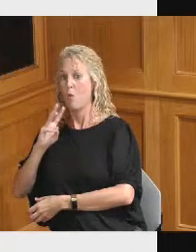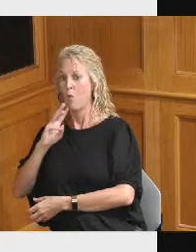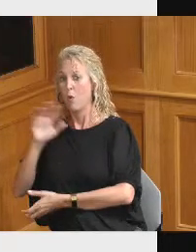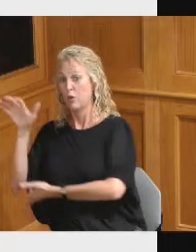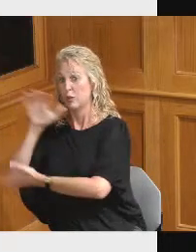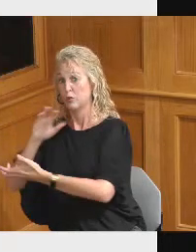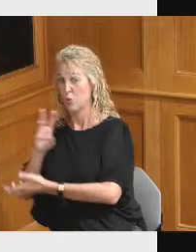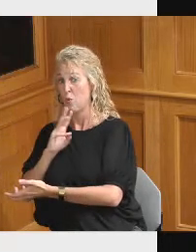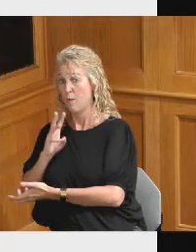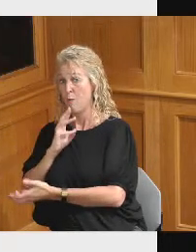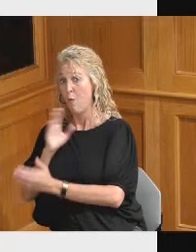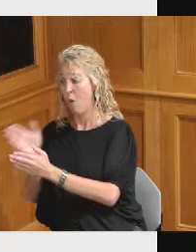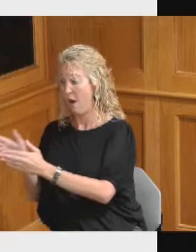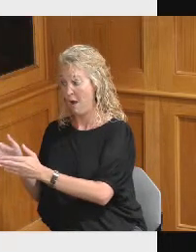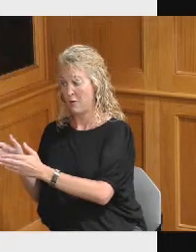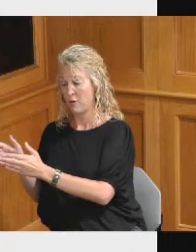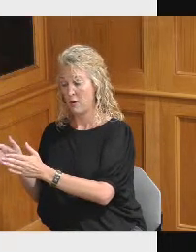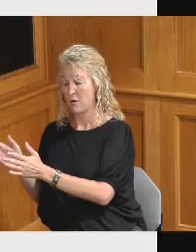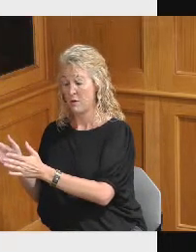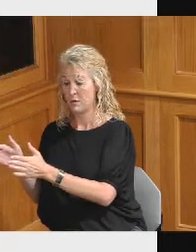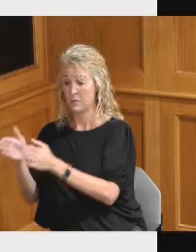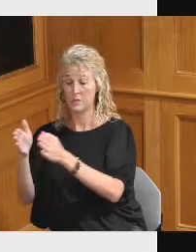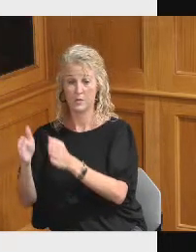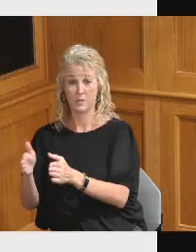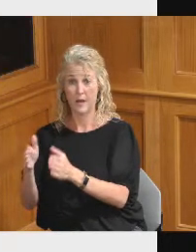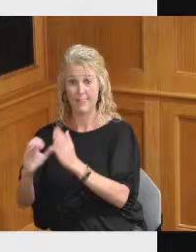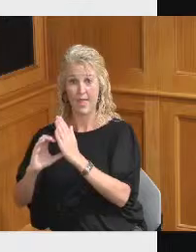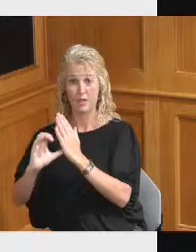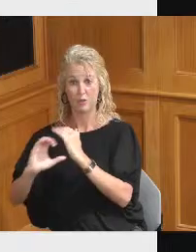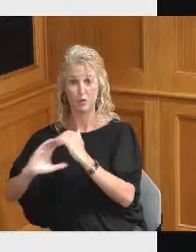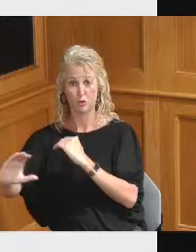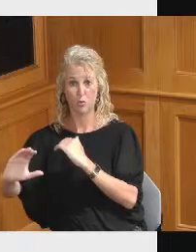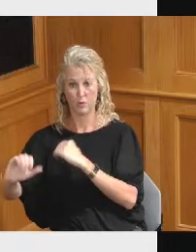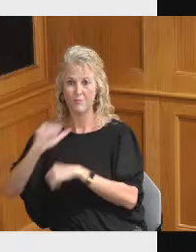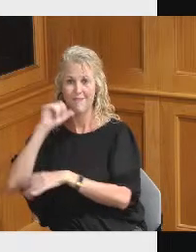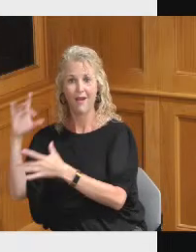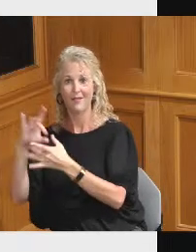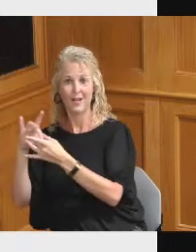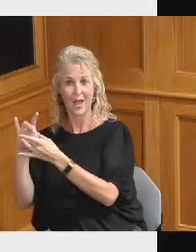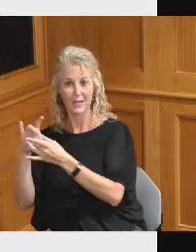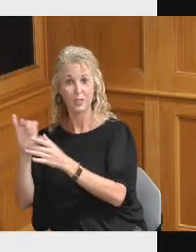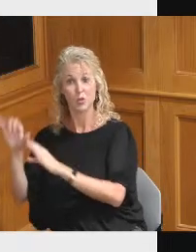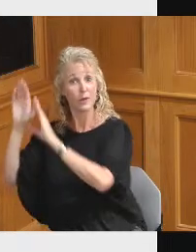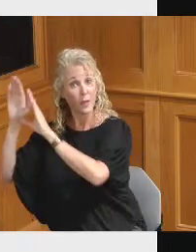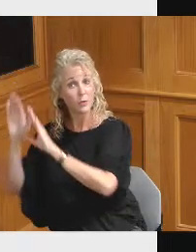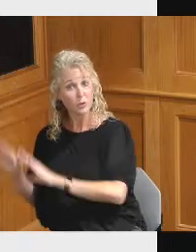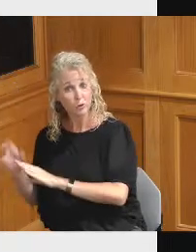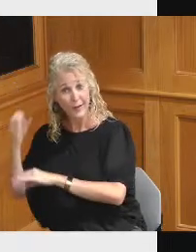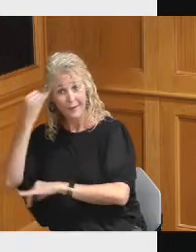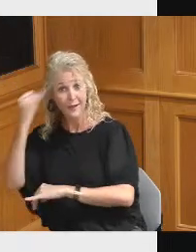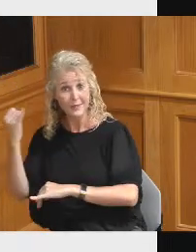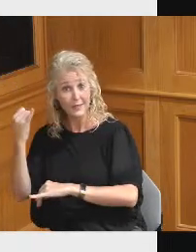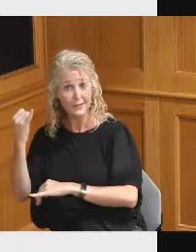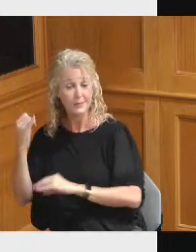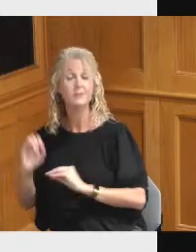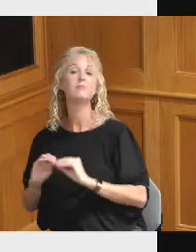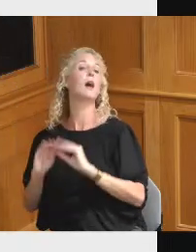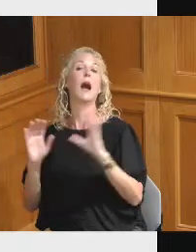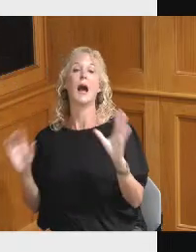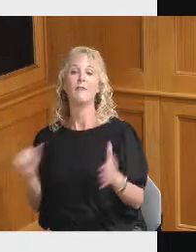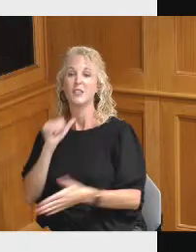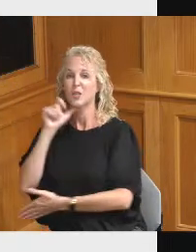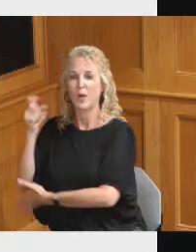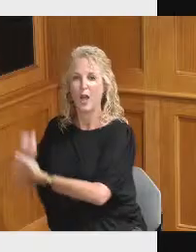avoid and get it to a place where it was ending up into a storm system that wasn't connected. So that was great. Obviously, we wouldn't be